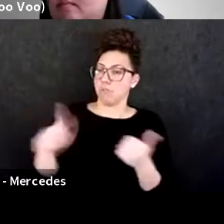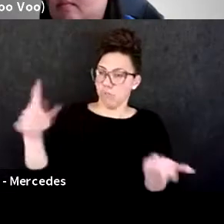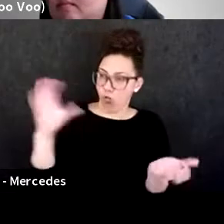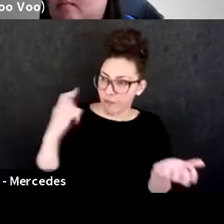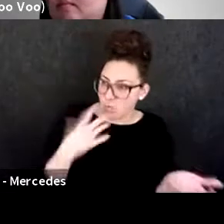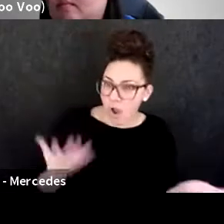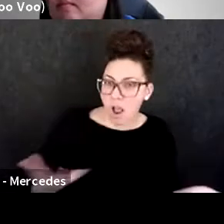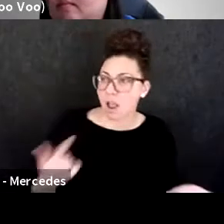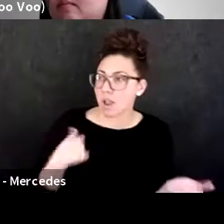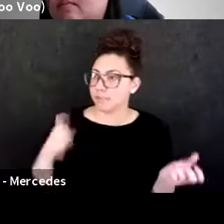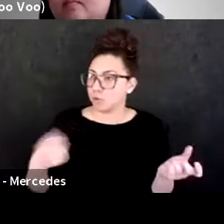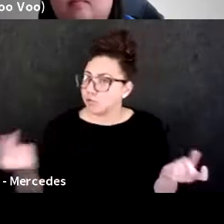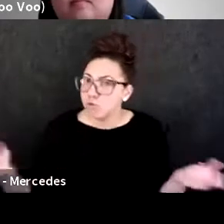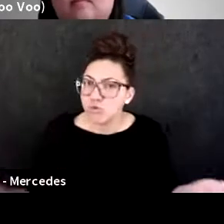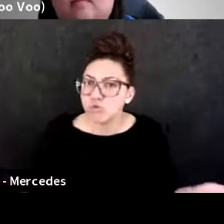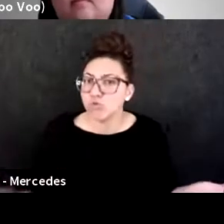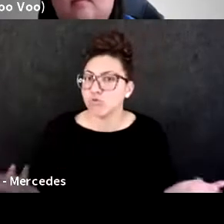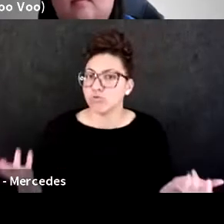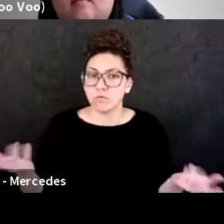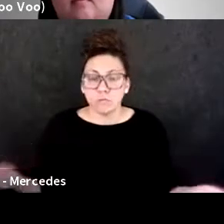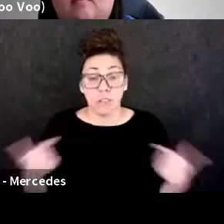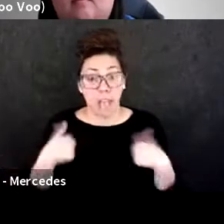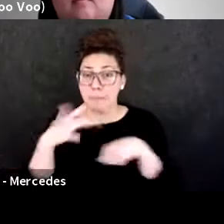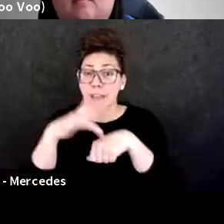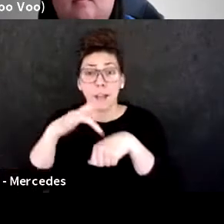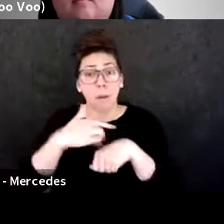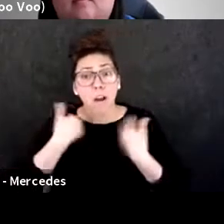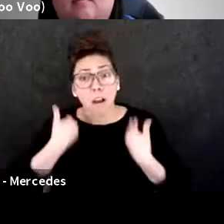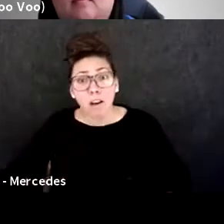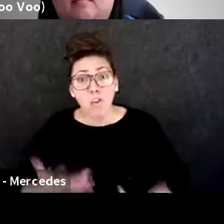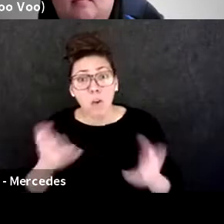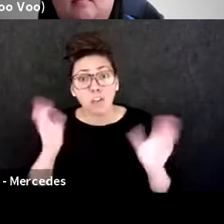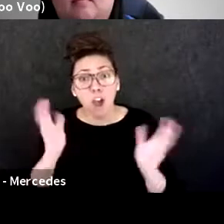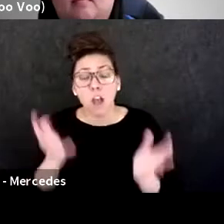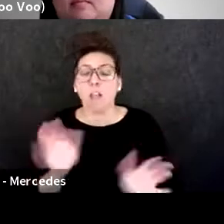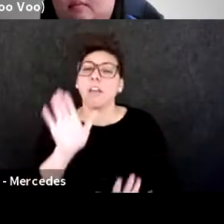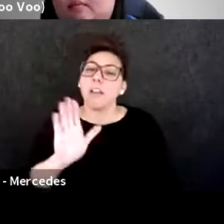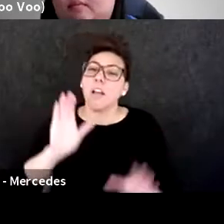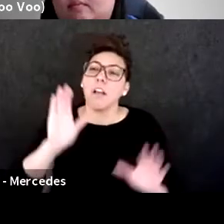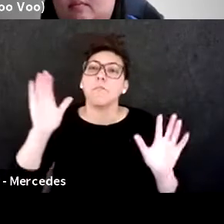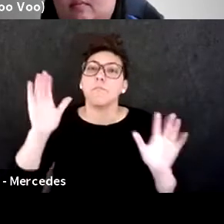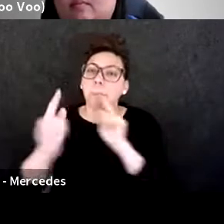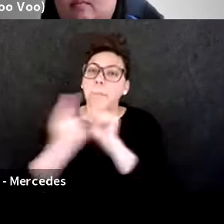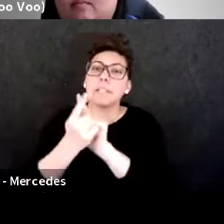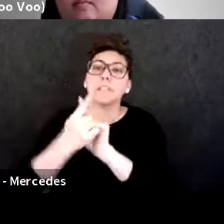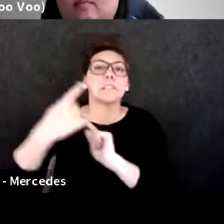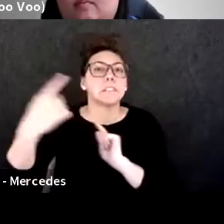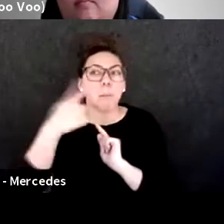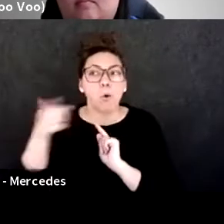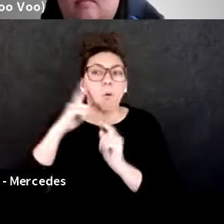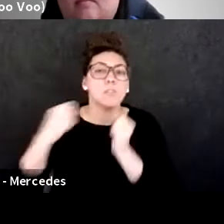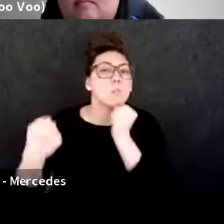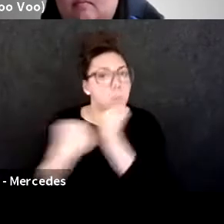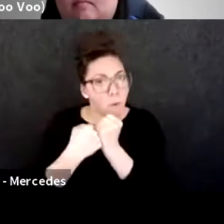So I'm available if anybody wants to talk, but seek out people who you think are supportive